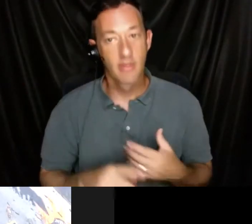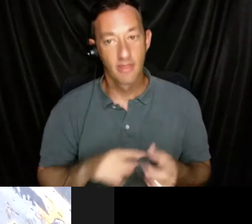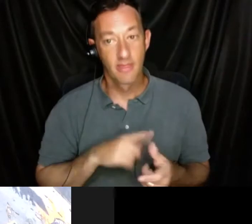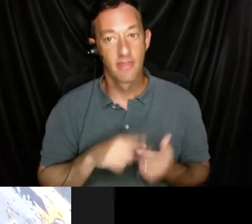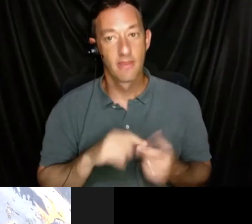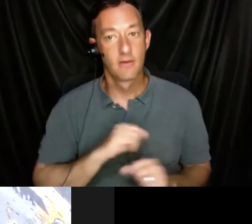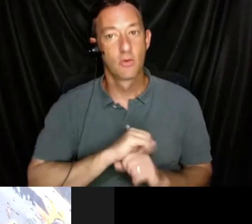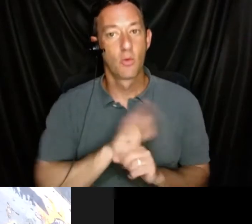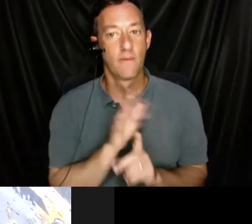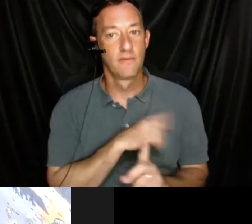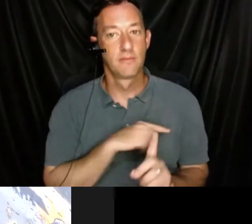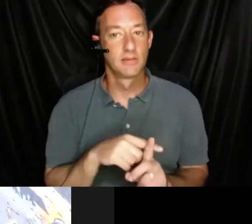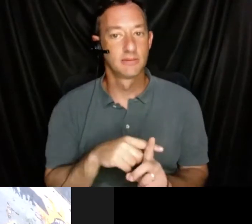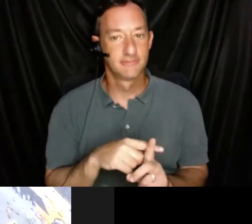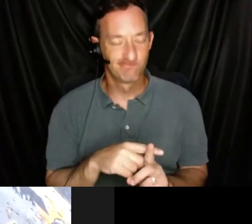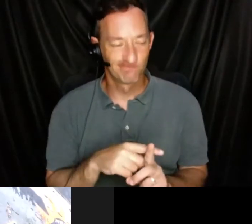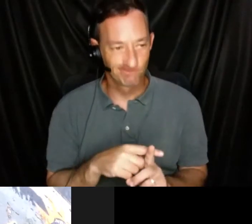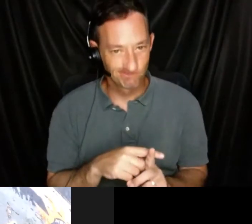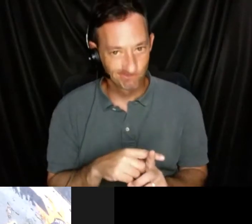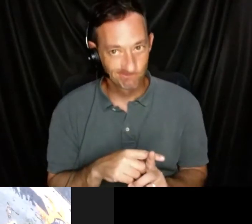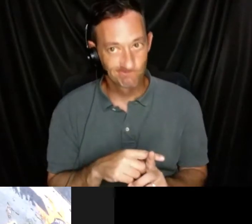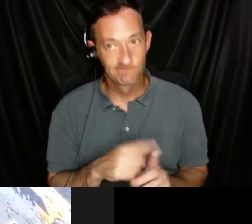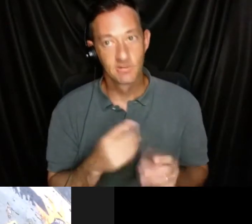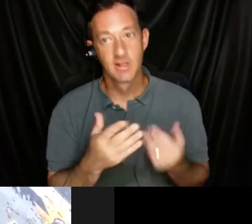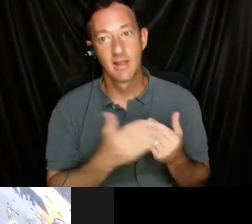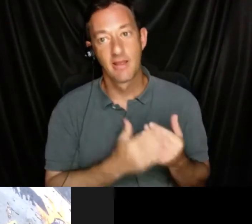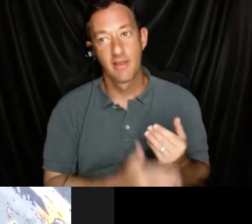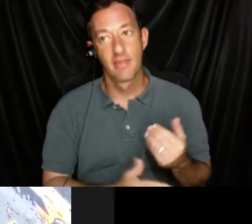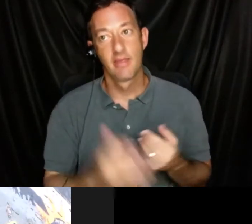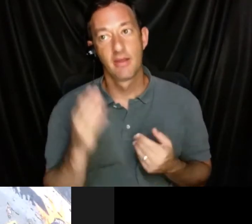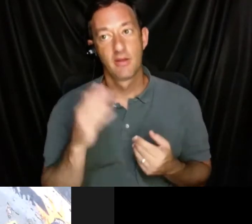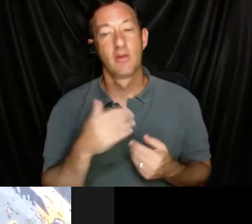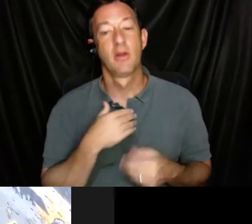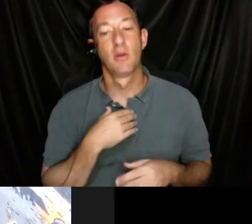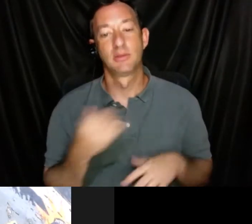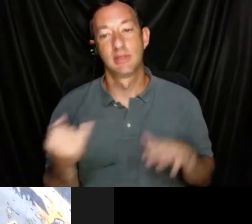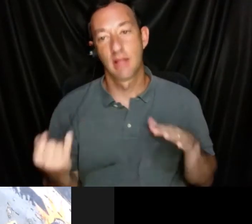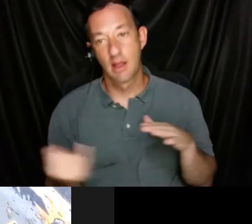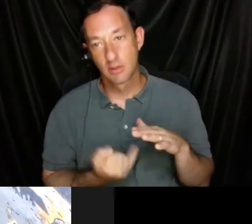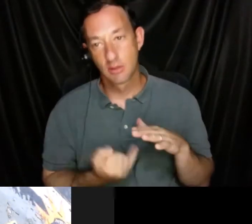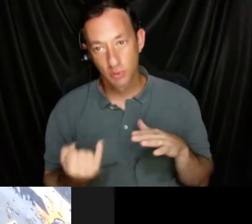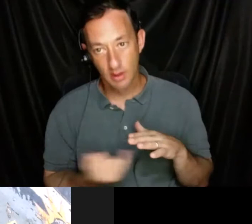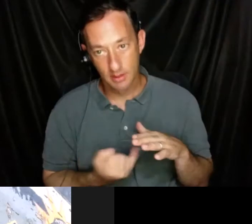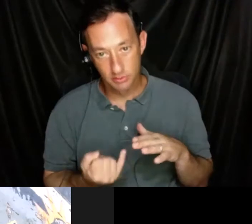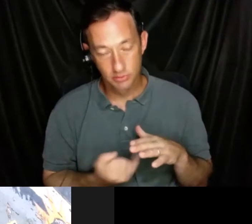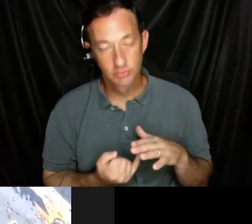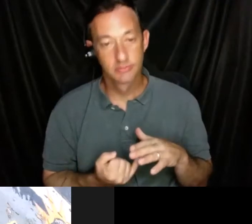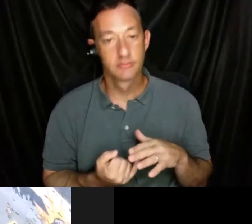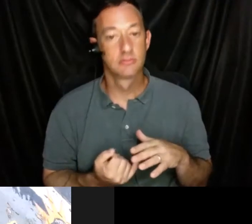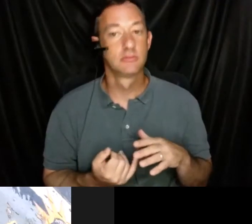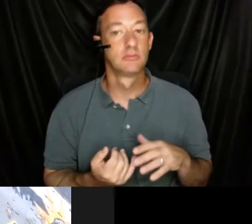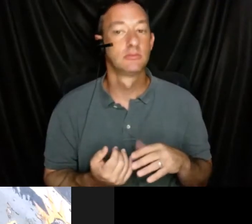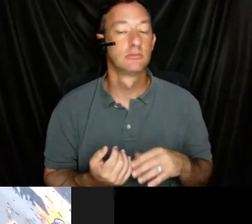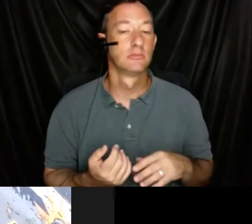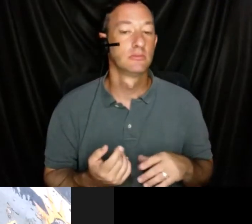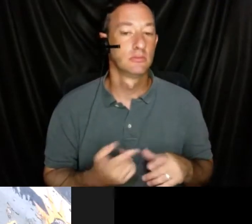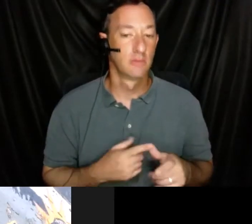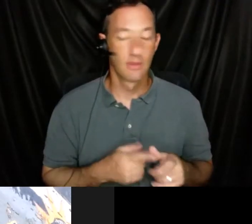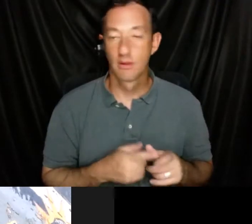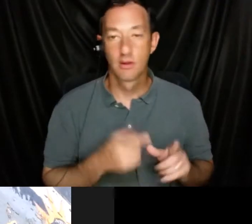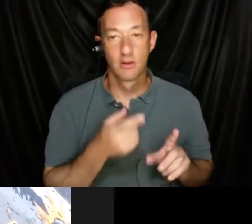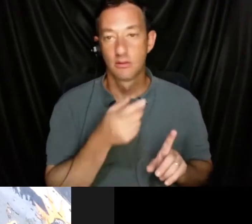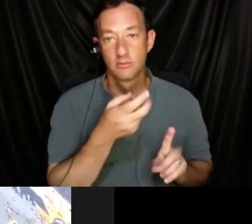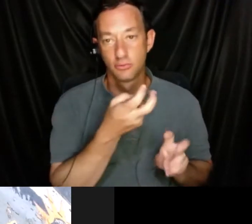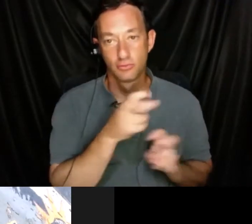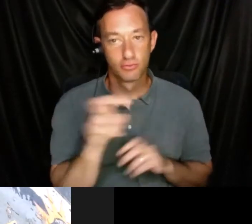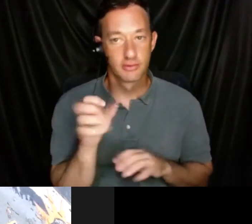positive. So from there, I was in isolation, and then they transferred me